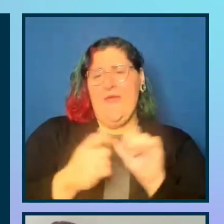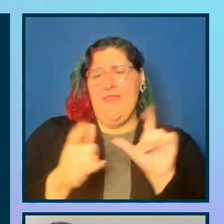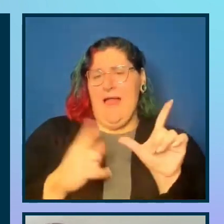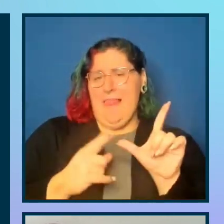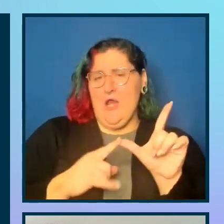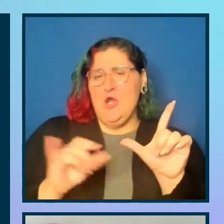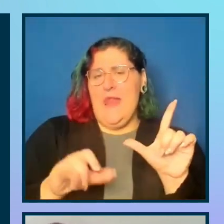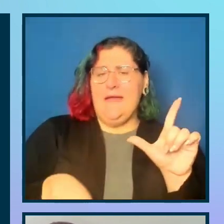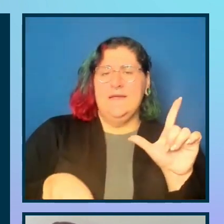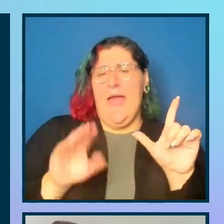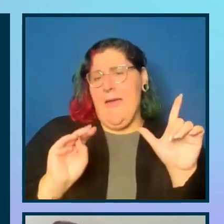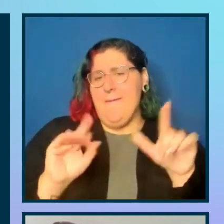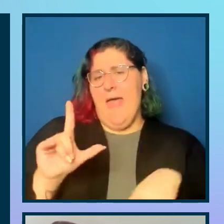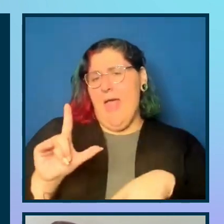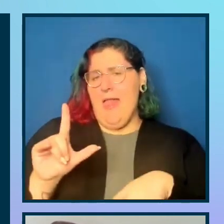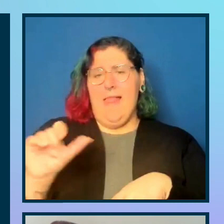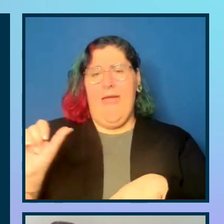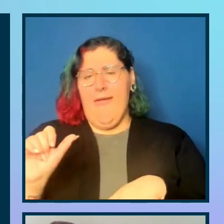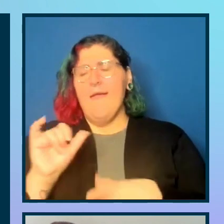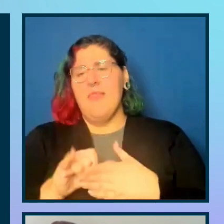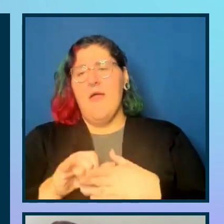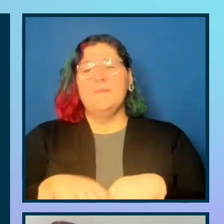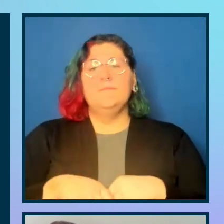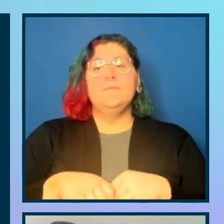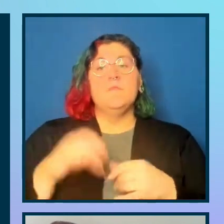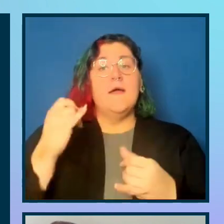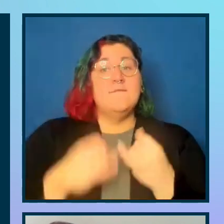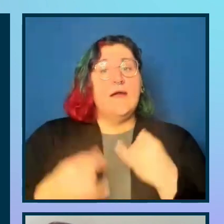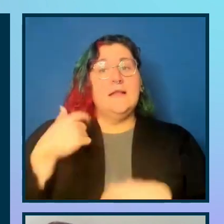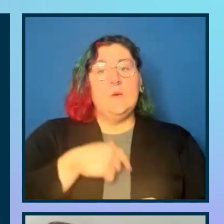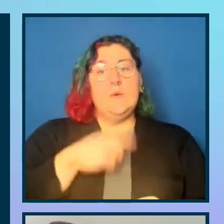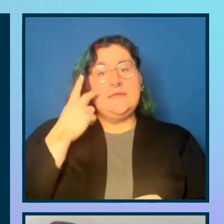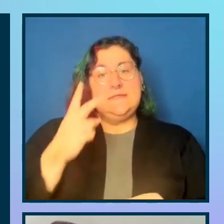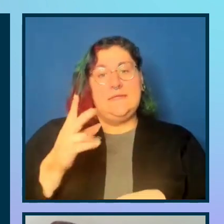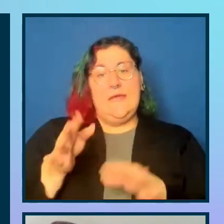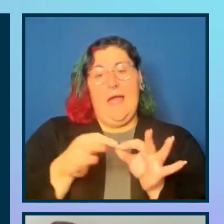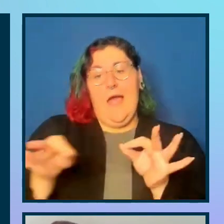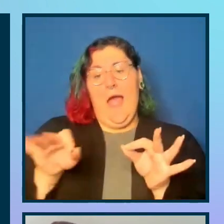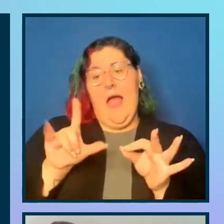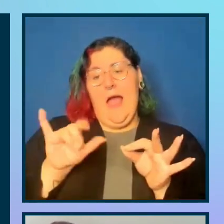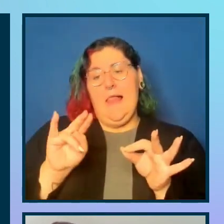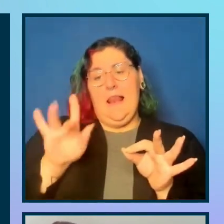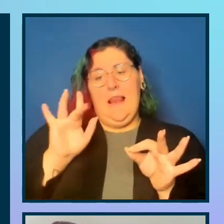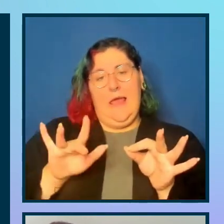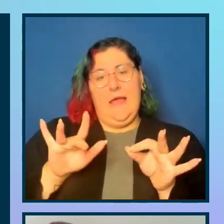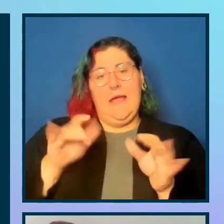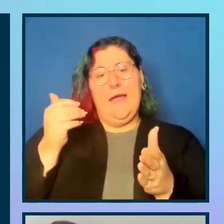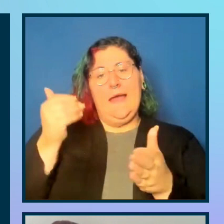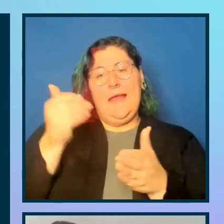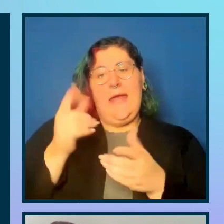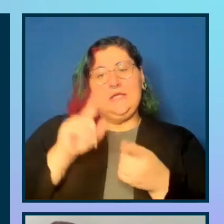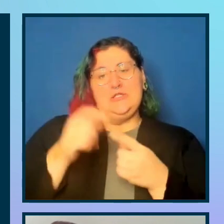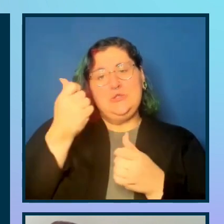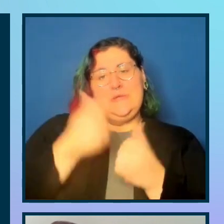on. Finally, we see a link situated next to each individual project on the upper right-hand corner of